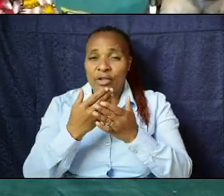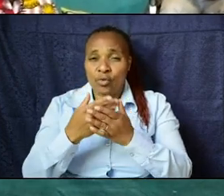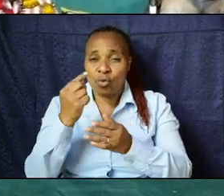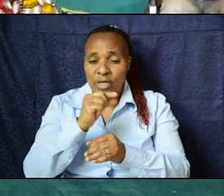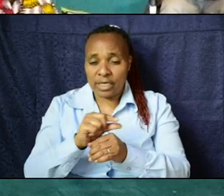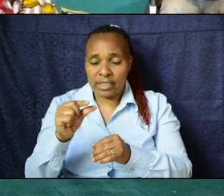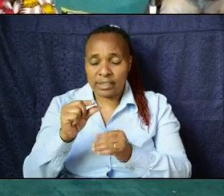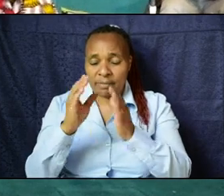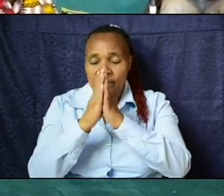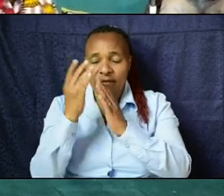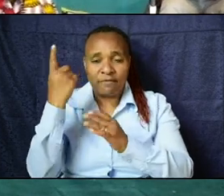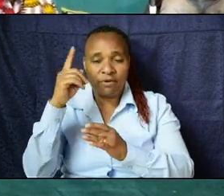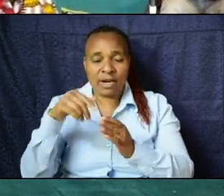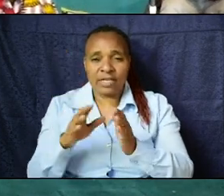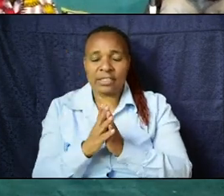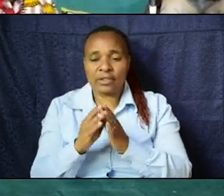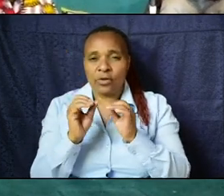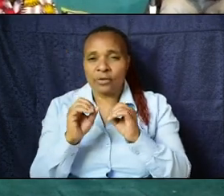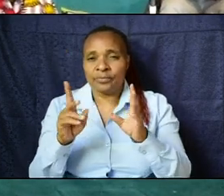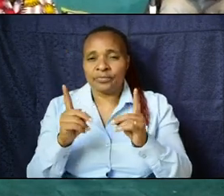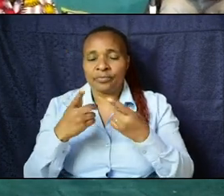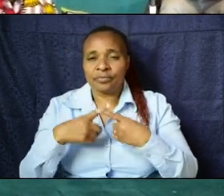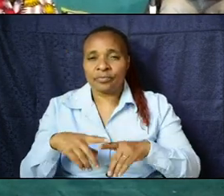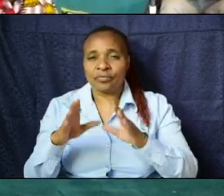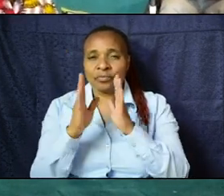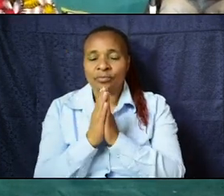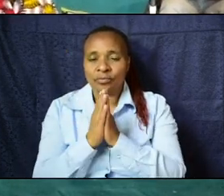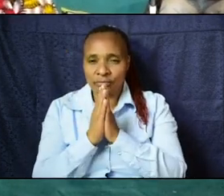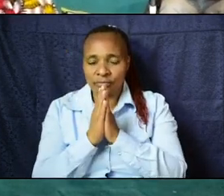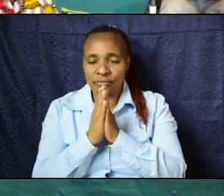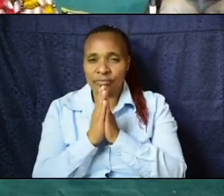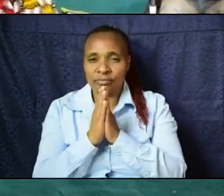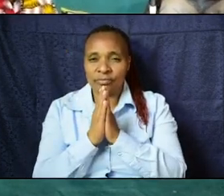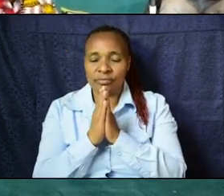us. Okay, let's bow our heads for a word of prayer.